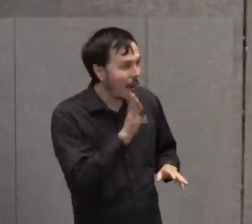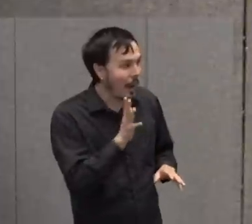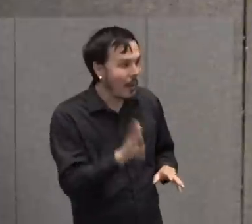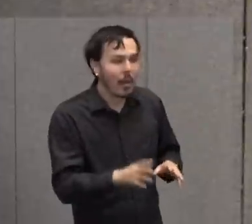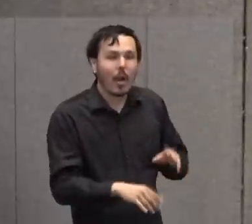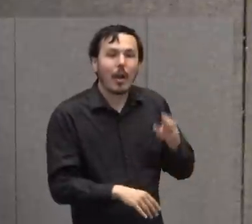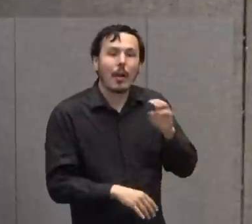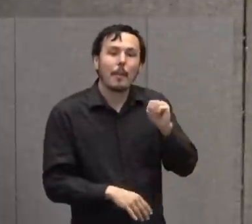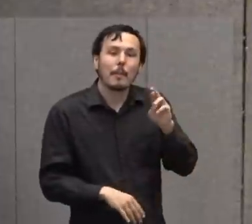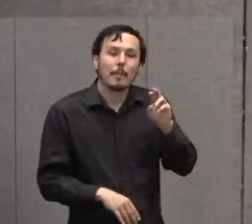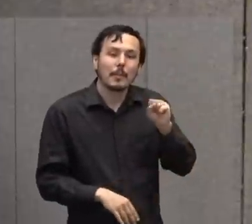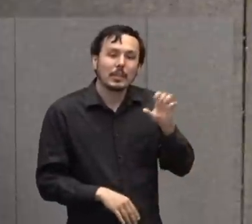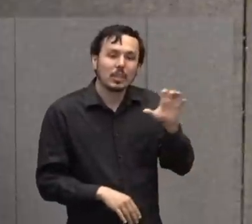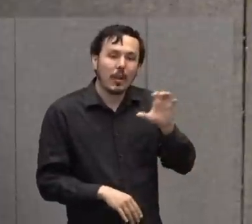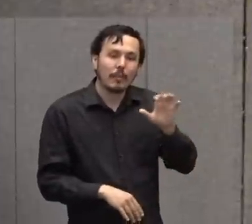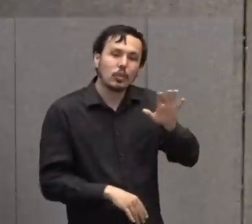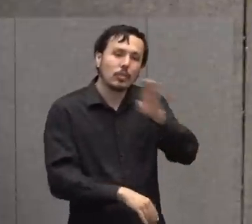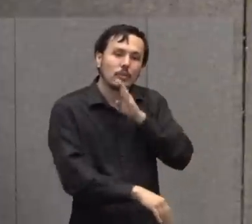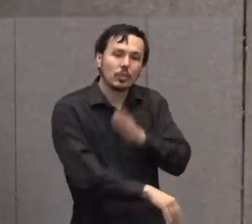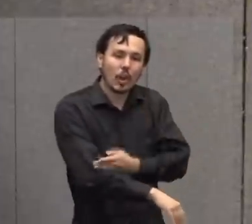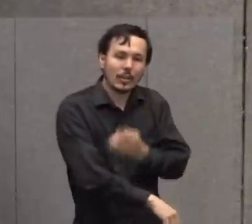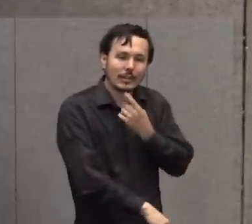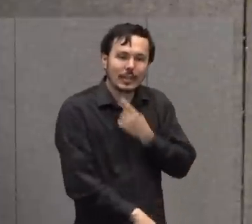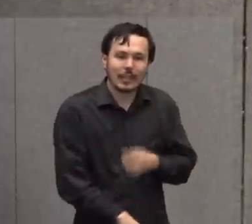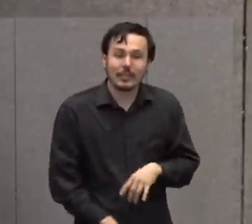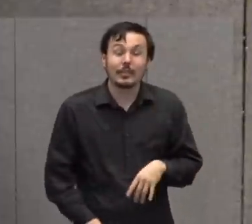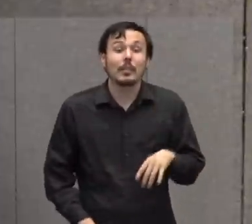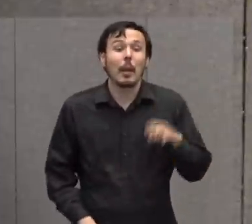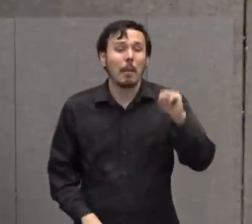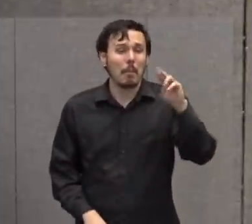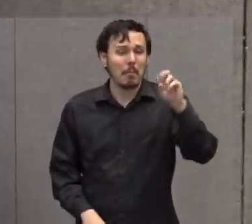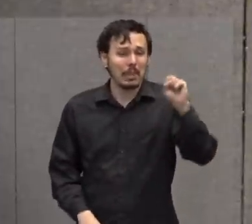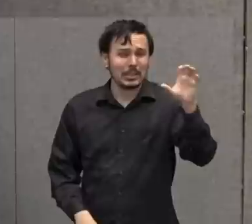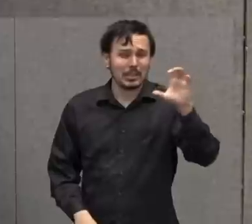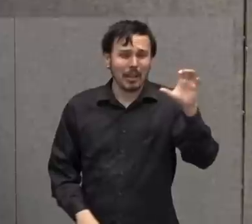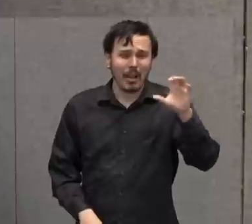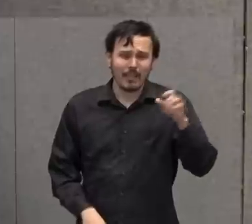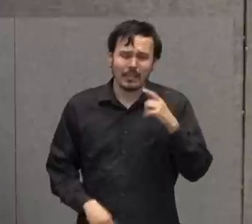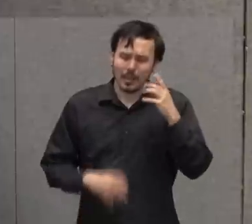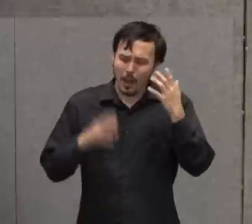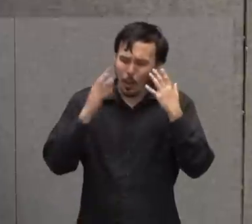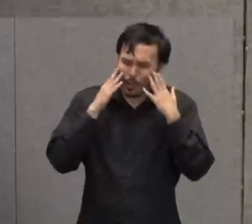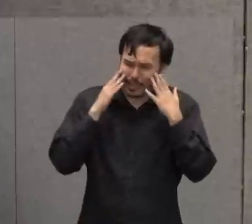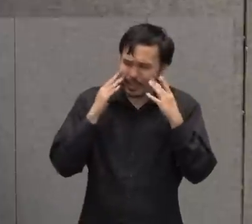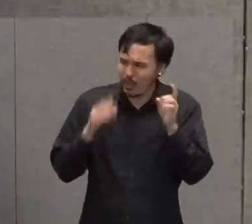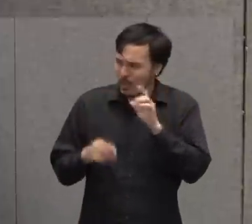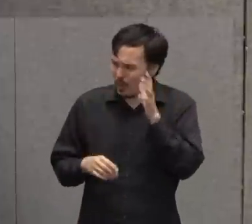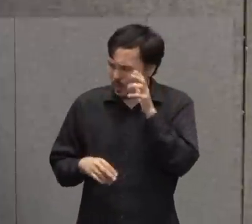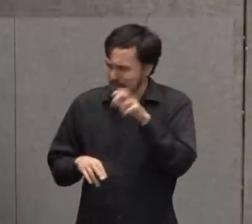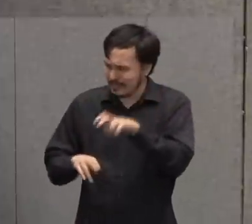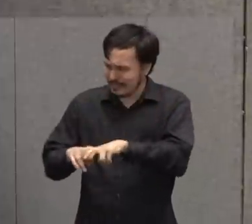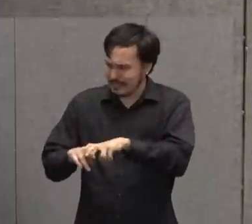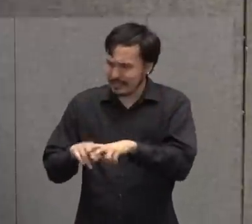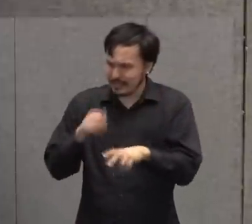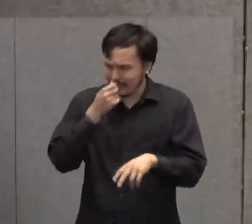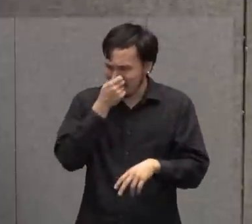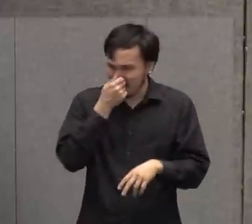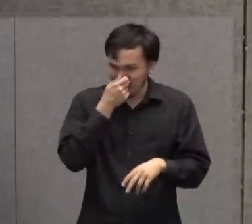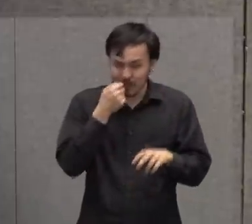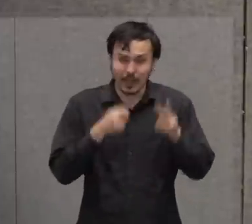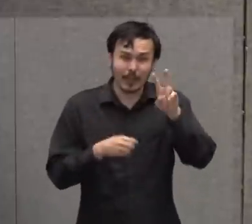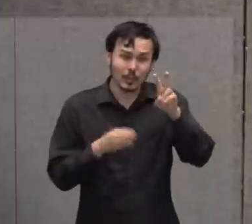shouted. "Oh, dear," said Mrs. Comfort. "Where are they going to sit?" So we have two more people. So now